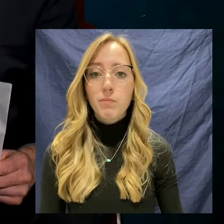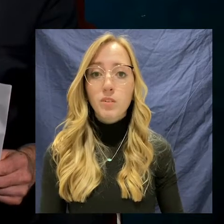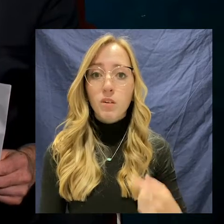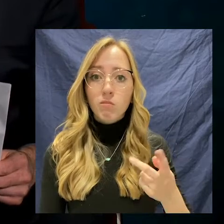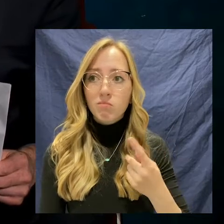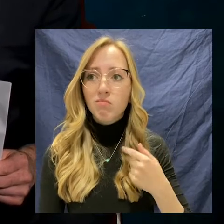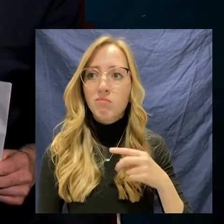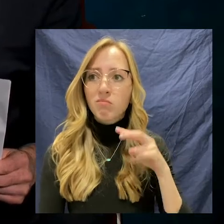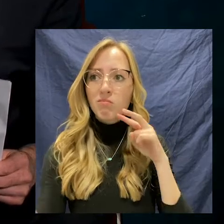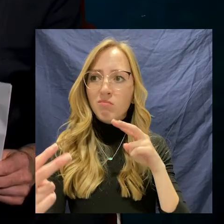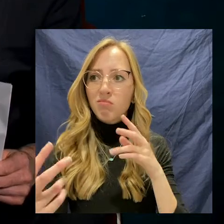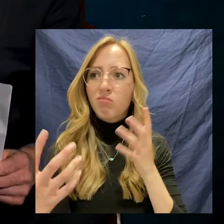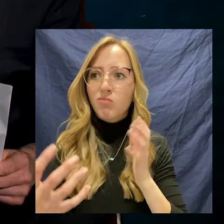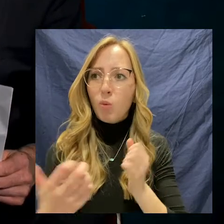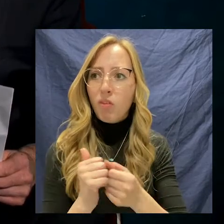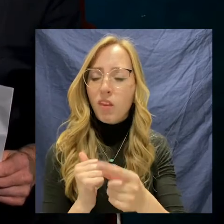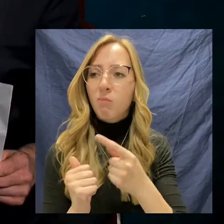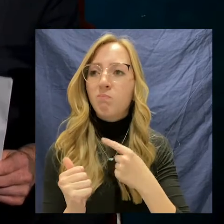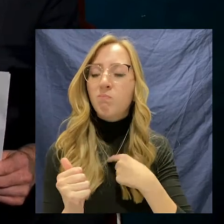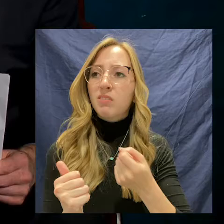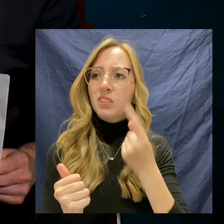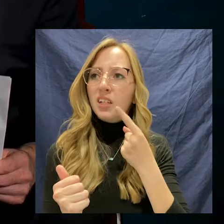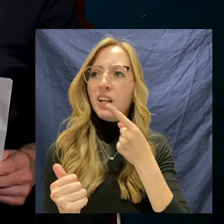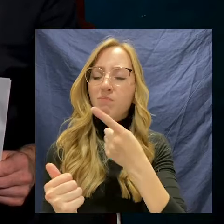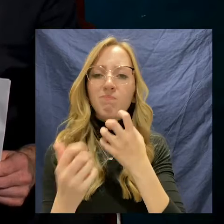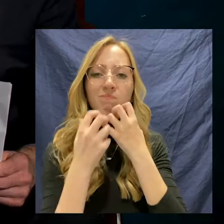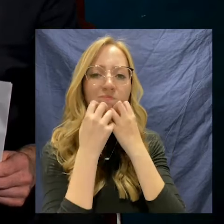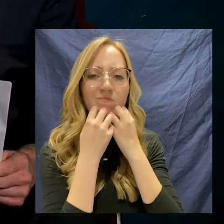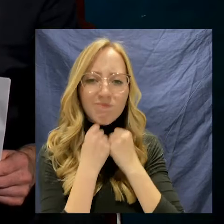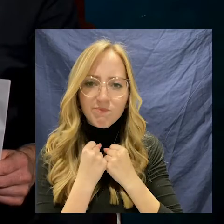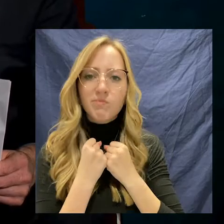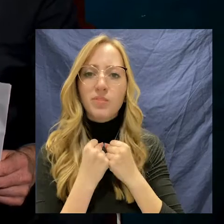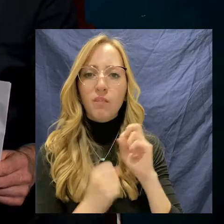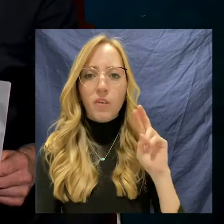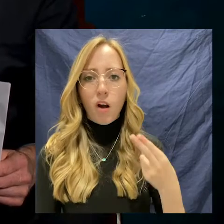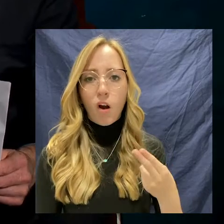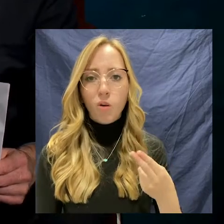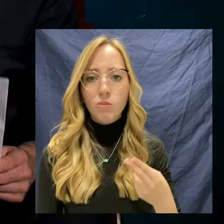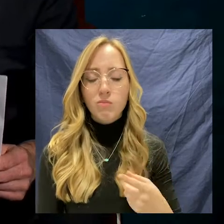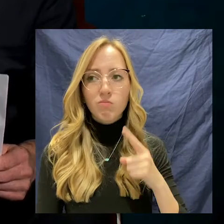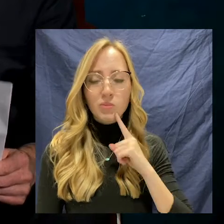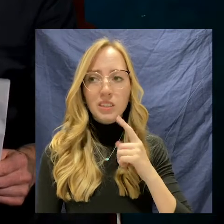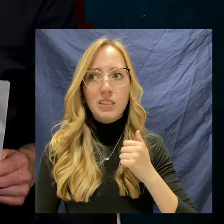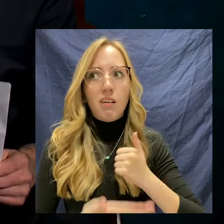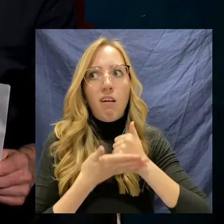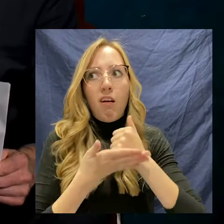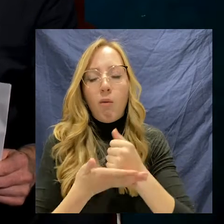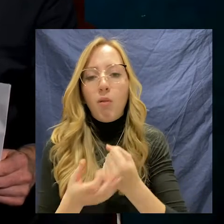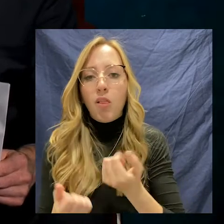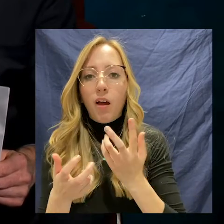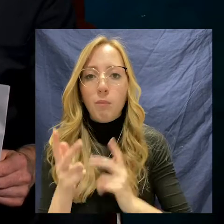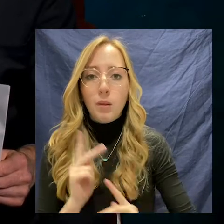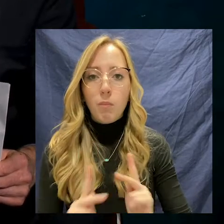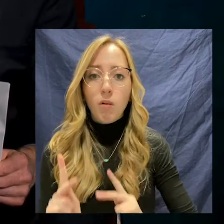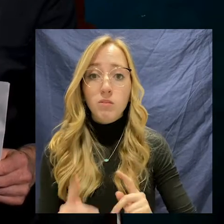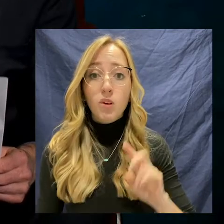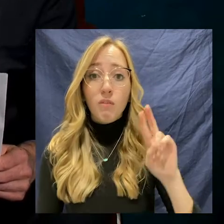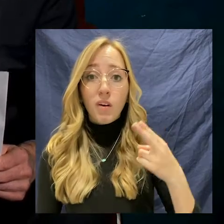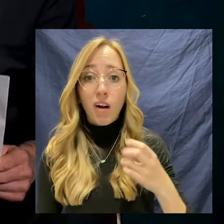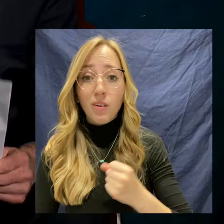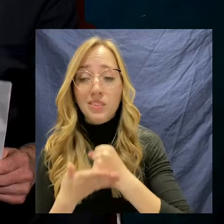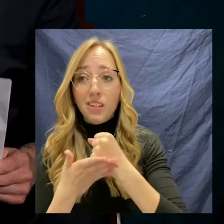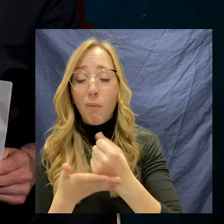them. I can also tell you that over the 27 years, Vera House has helped members of my family, my friends,